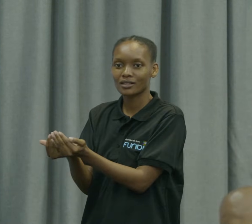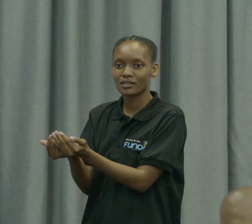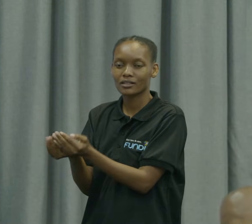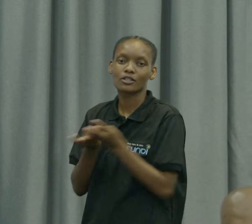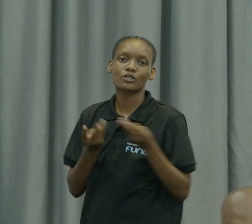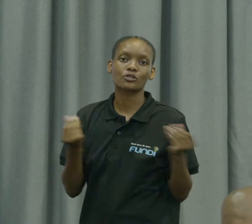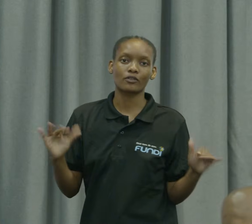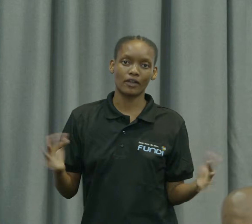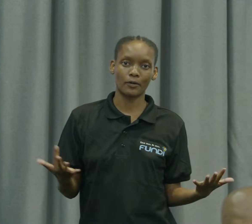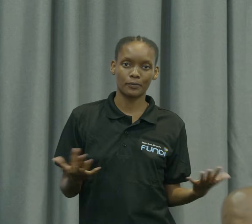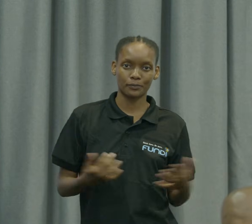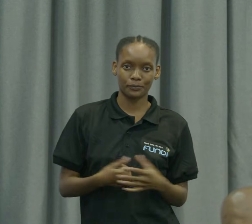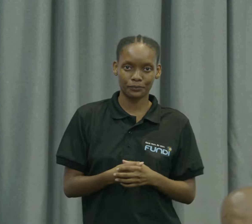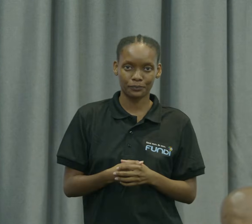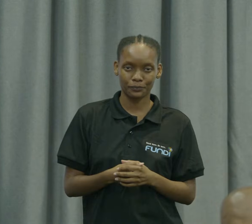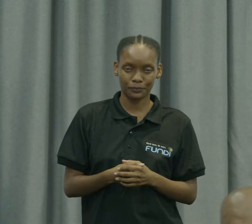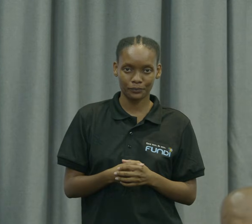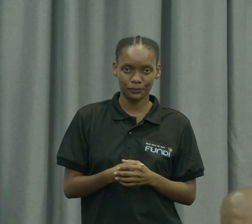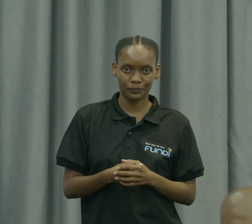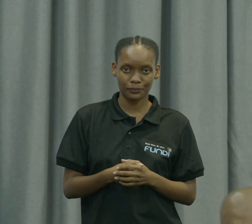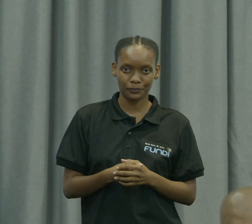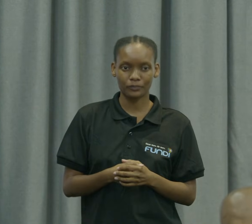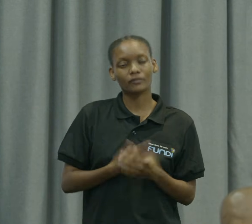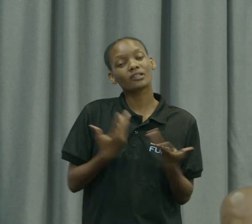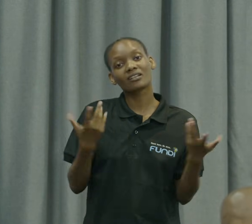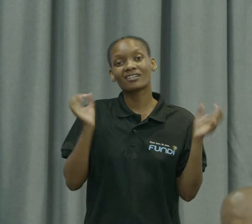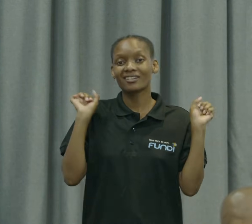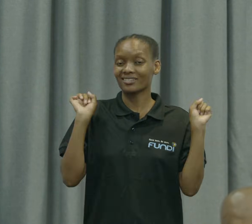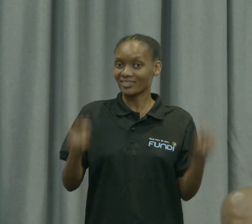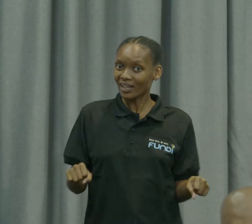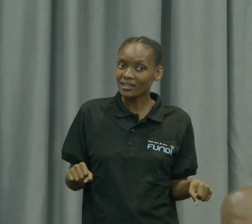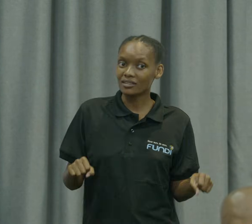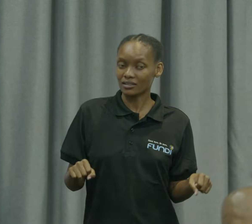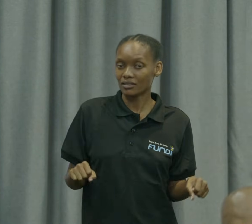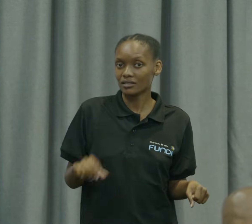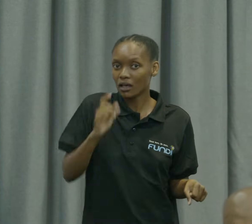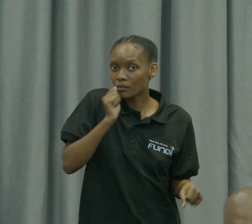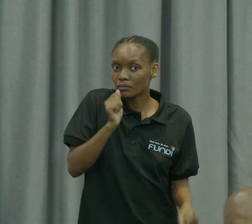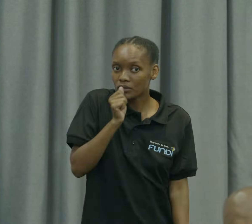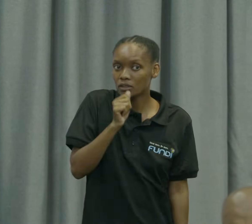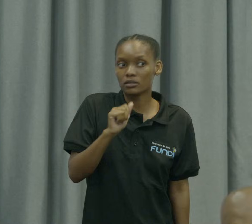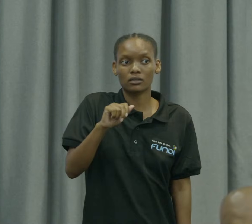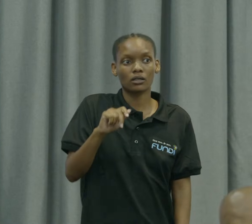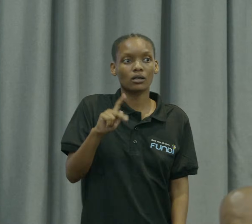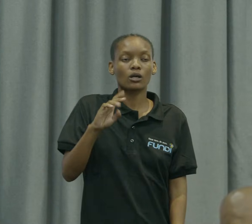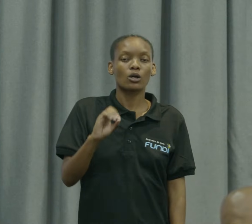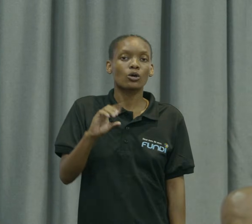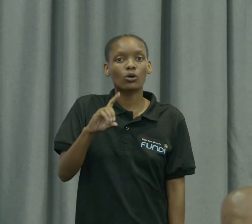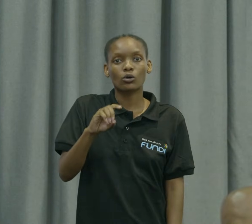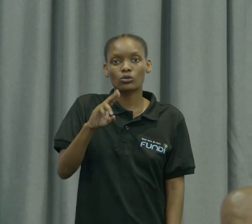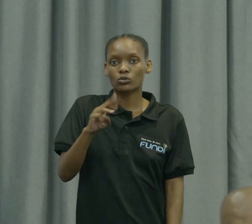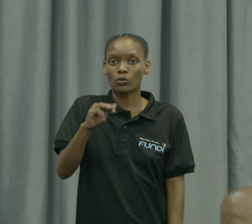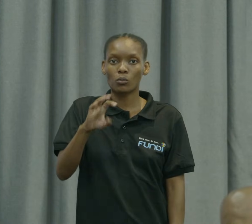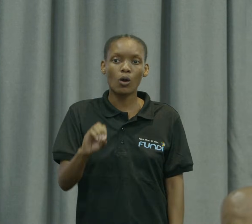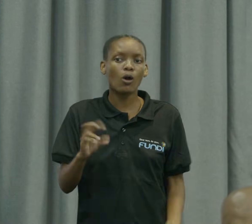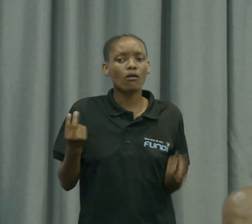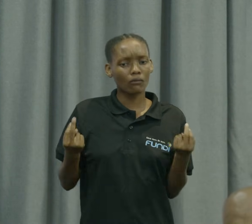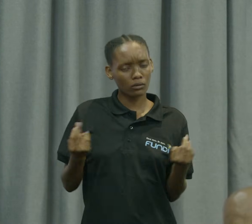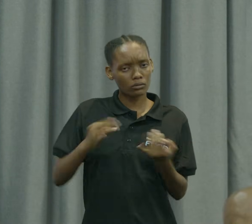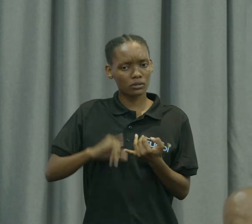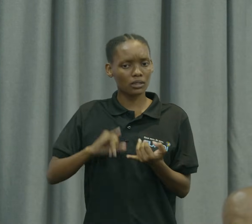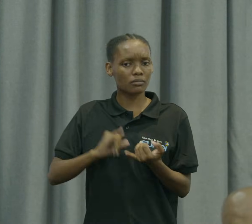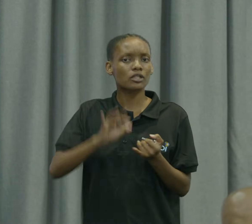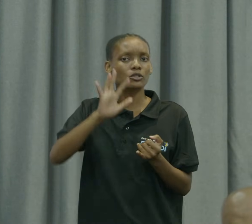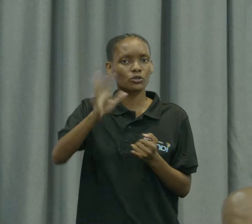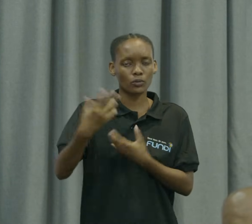deal with that? And of course, Mr. Kuduma, we will introduce the new subjects. And that